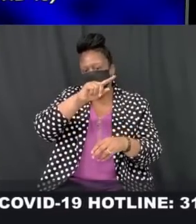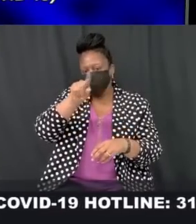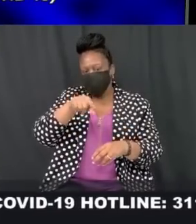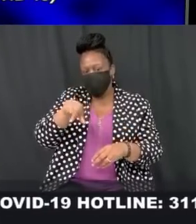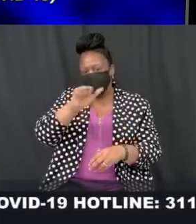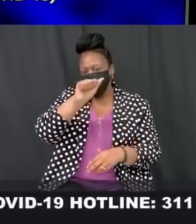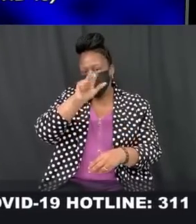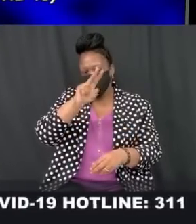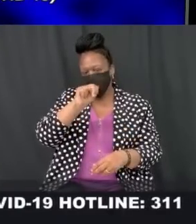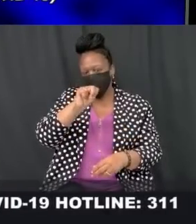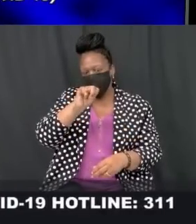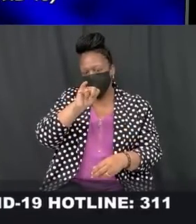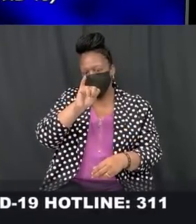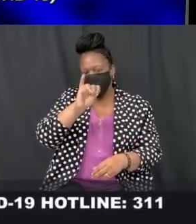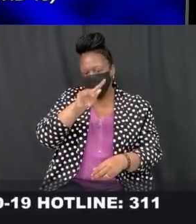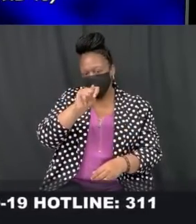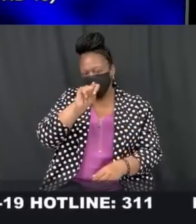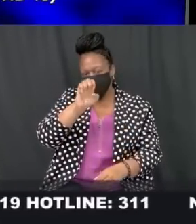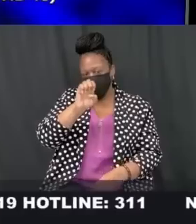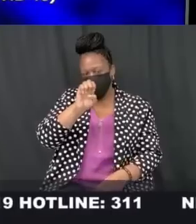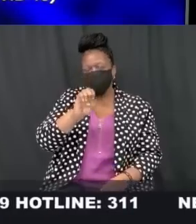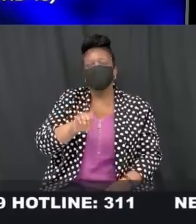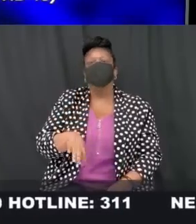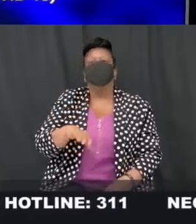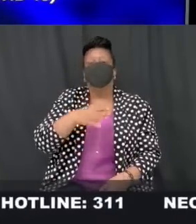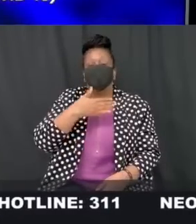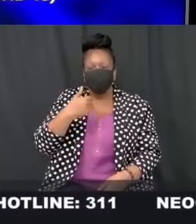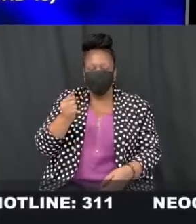cruise ships in the near future.